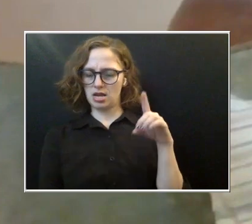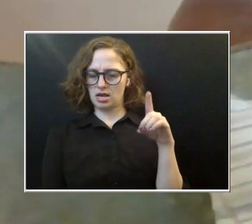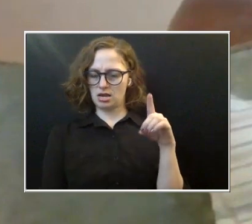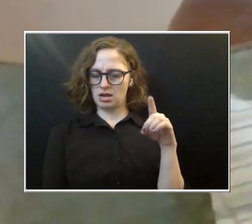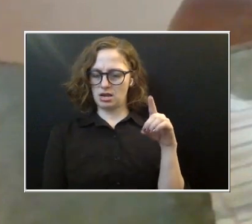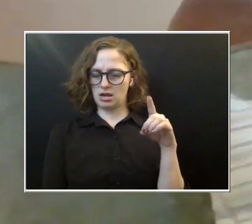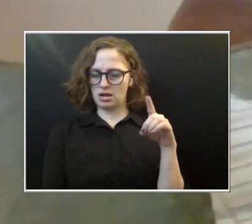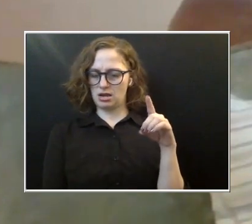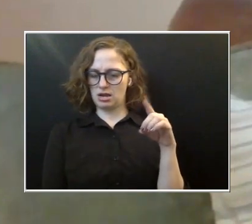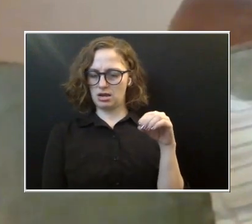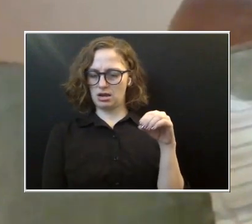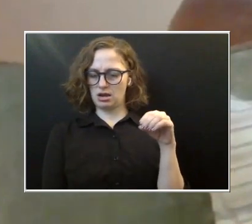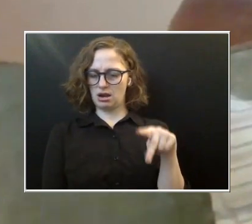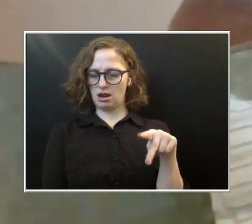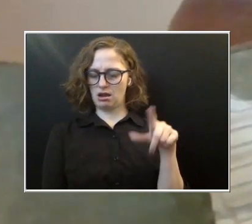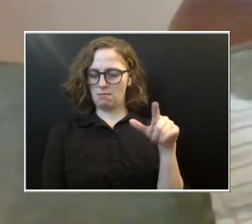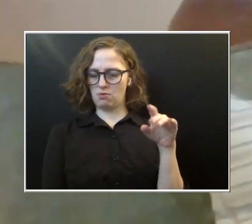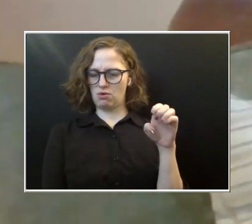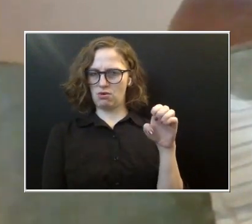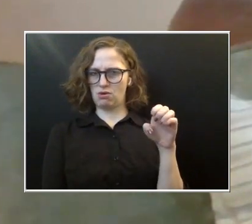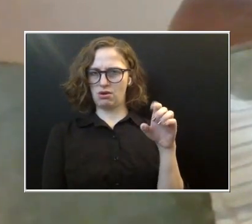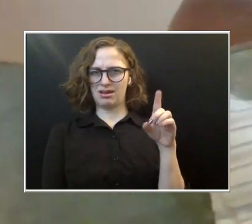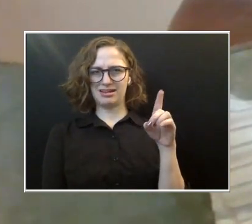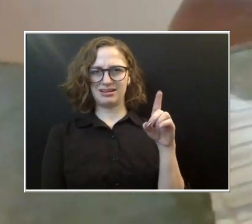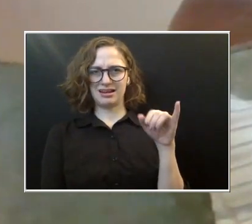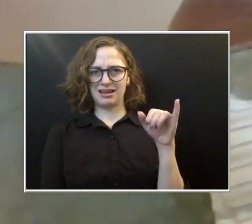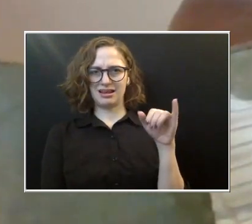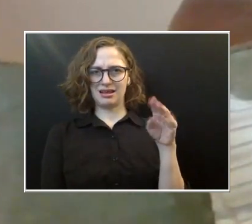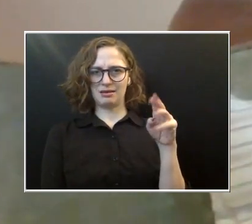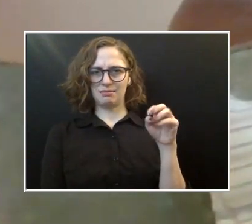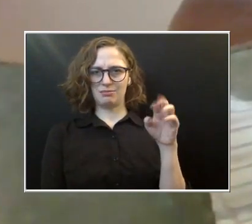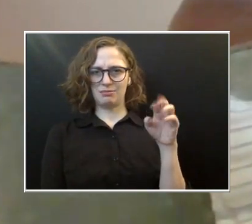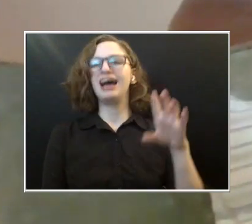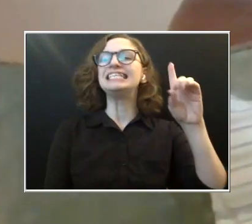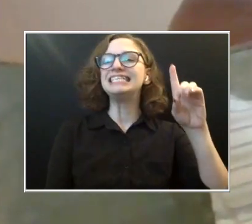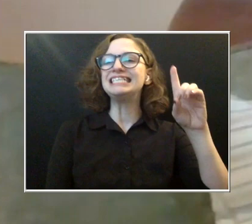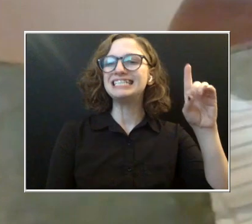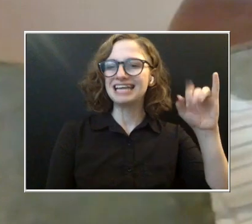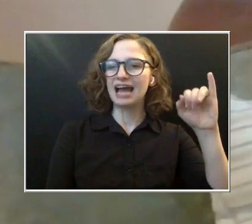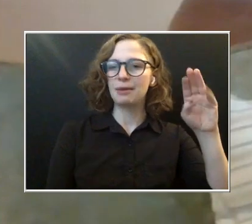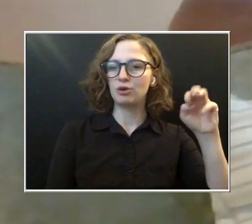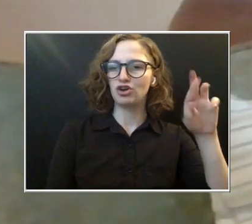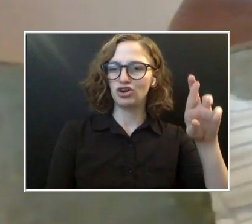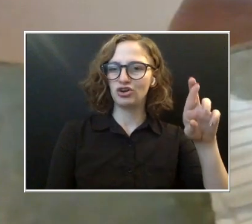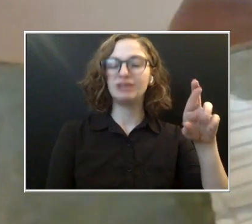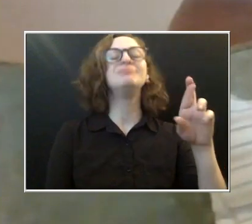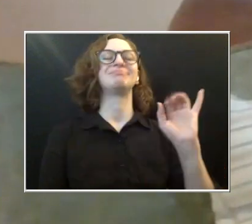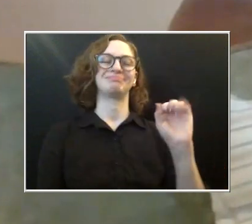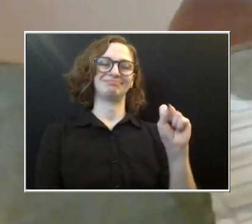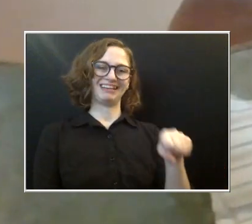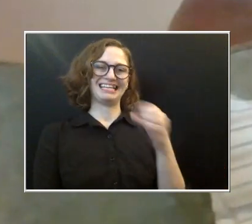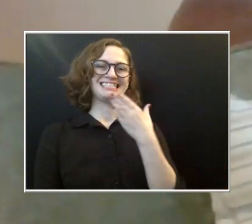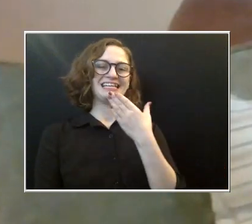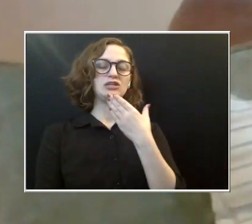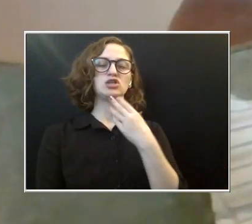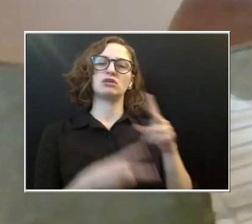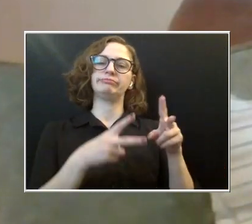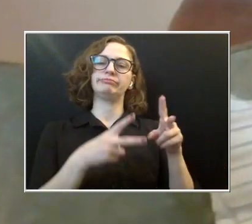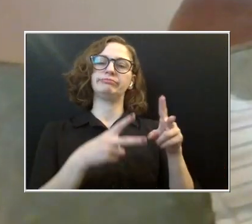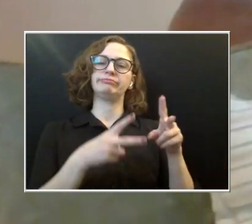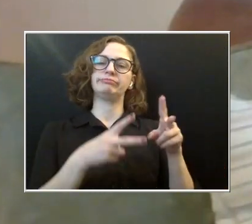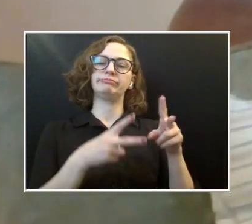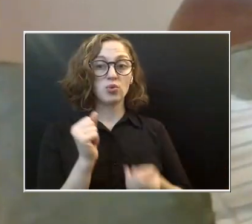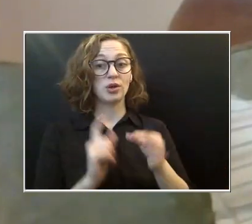dimer or something or other. Oh, a D-dimer, yeah. Yeah, a D-dimer, thank you, yes. And both of those were significantly abnormal.